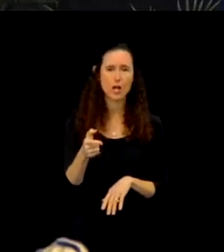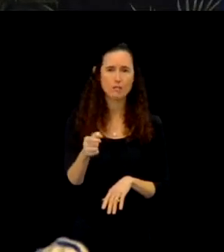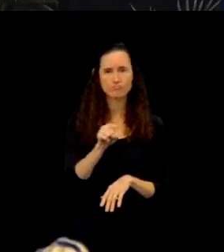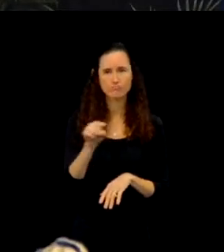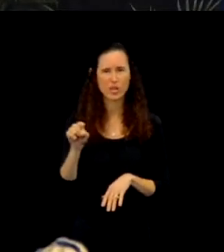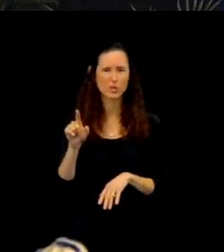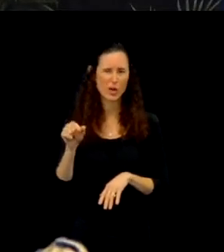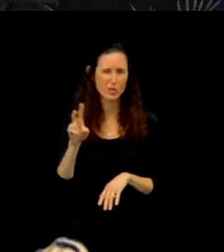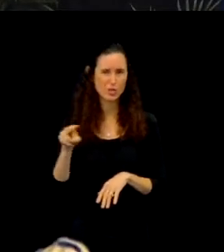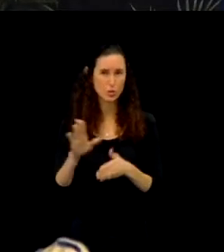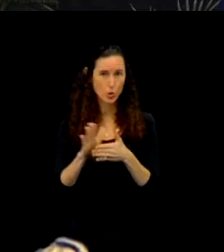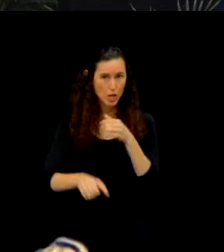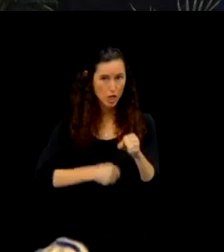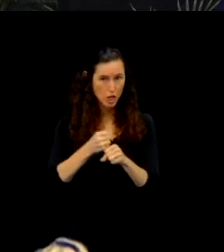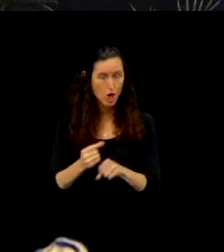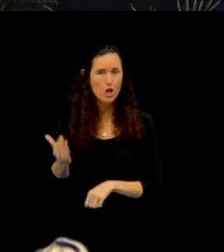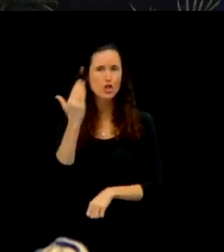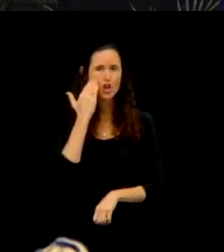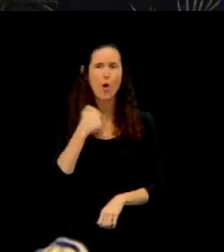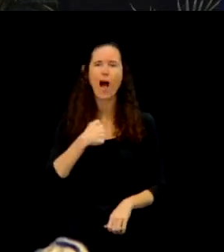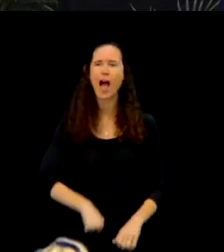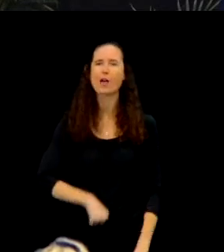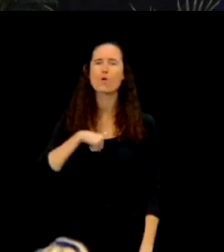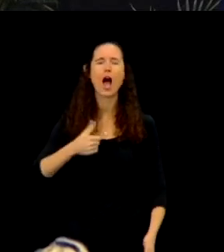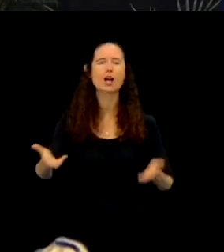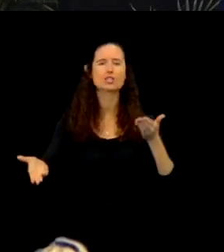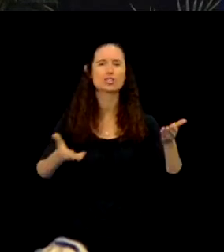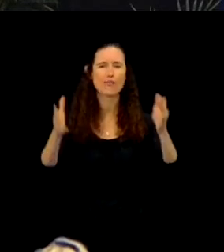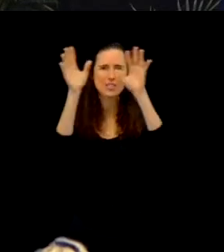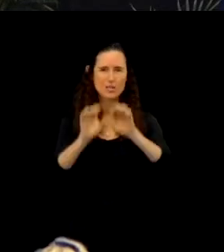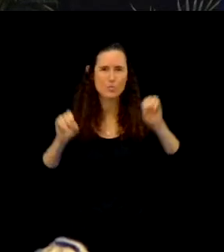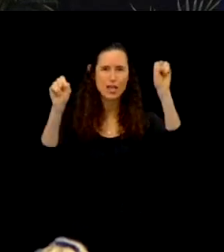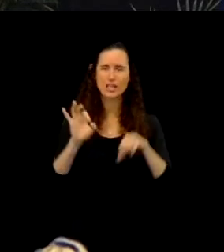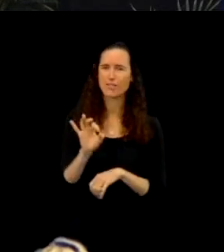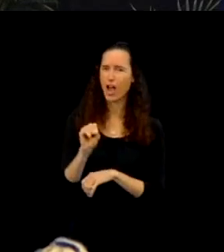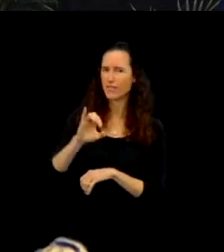2021-2022 school year, and know that I am proud to serve as a president